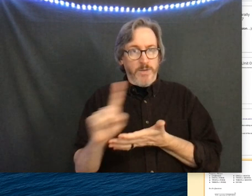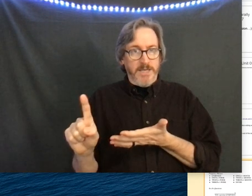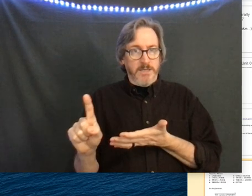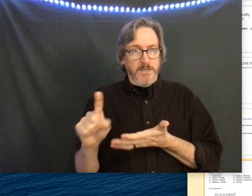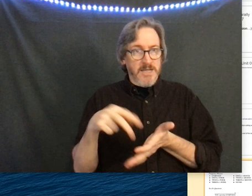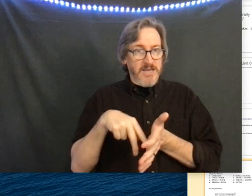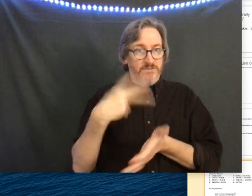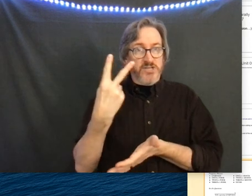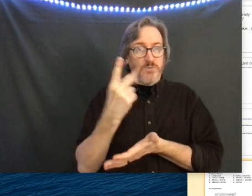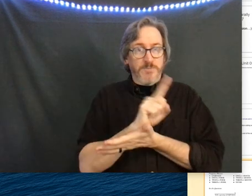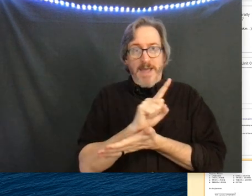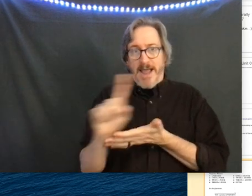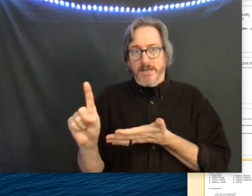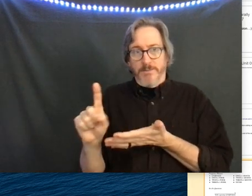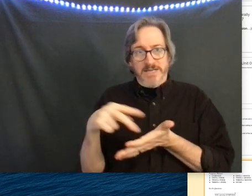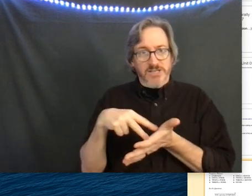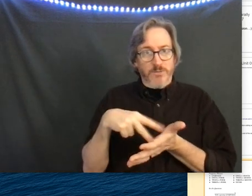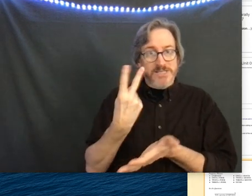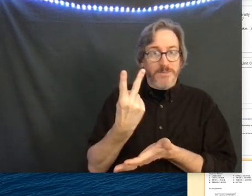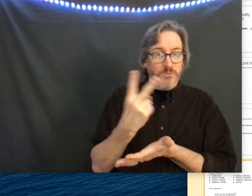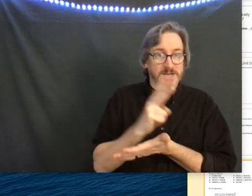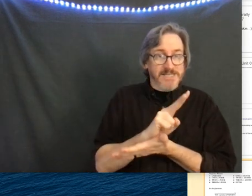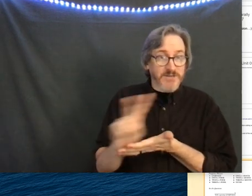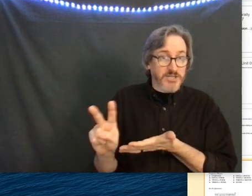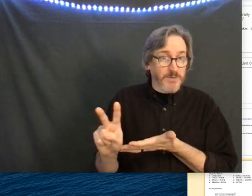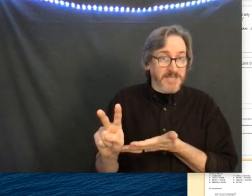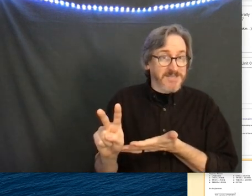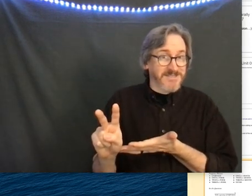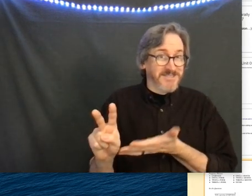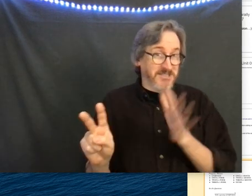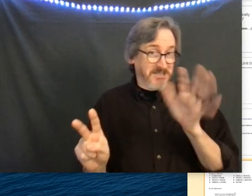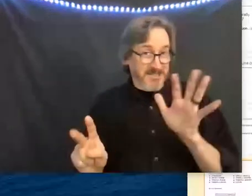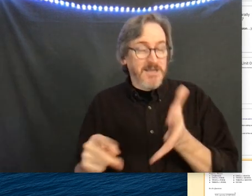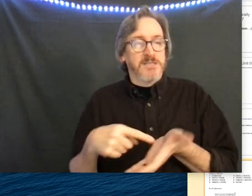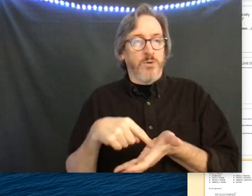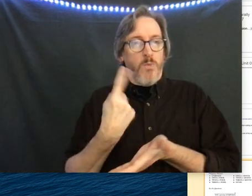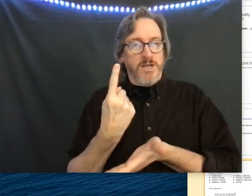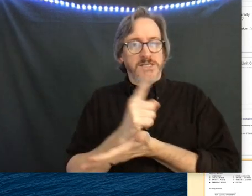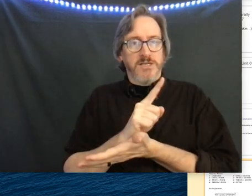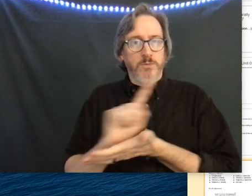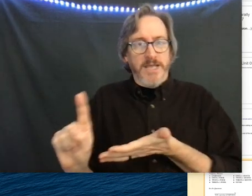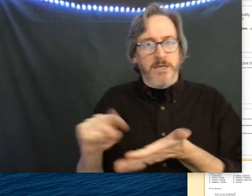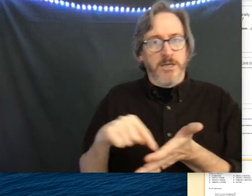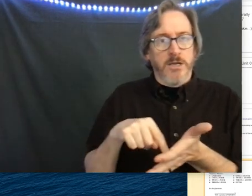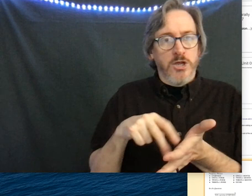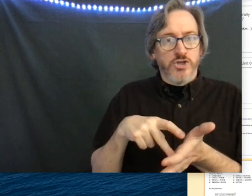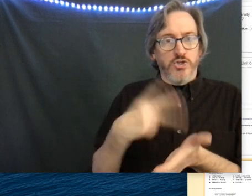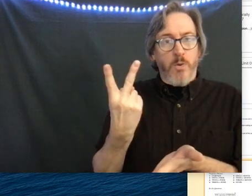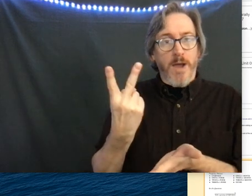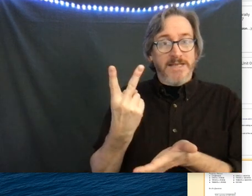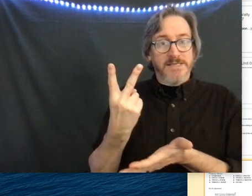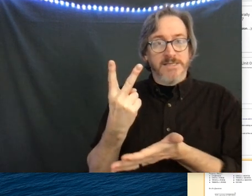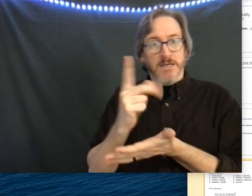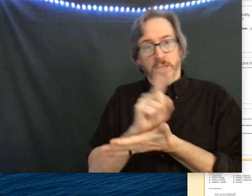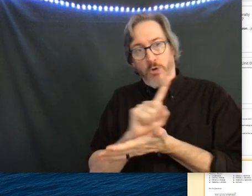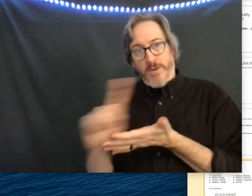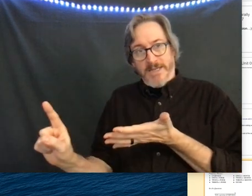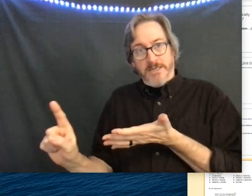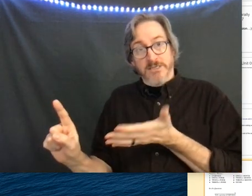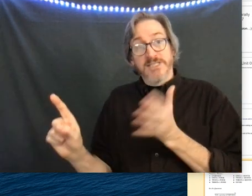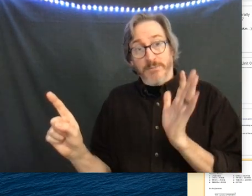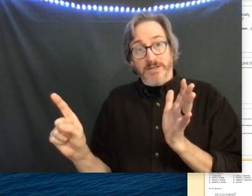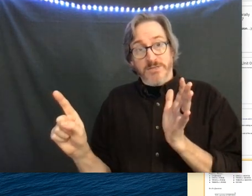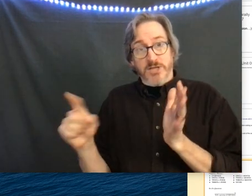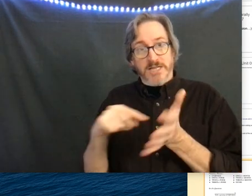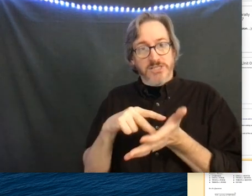twice a week. And you have to switch back because otherwise it'd be twice every 2 weeks. So once a week, twice a